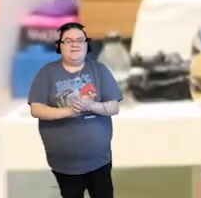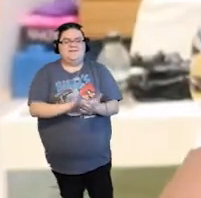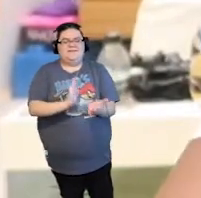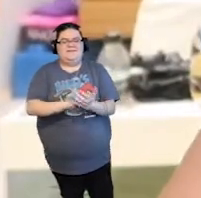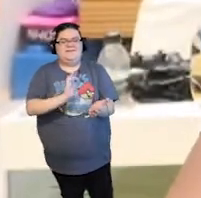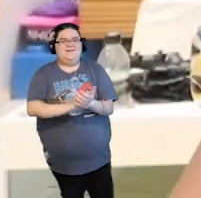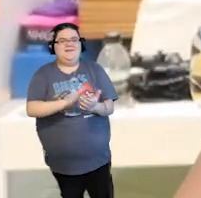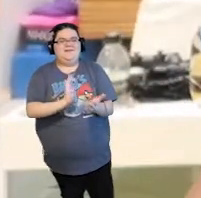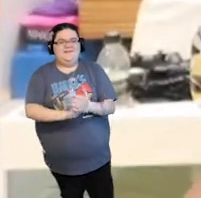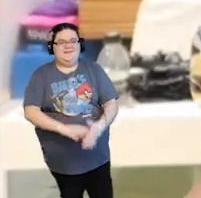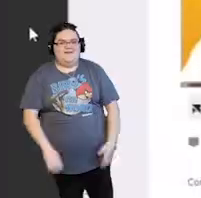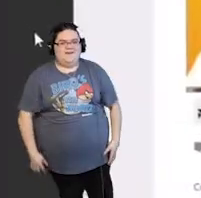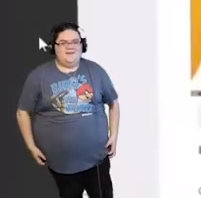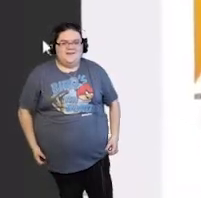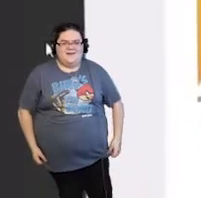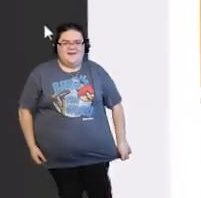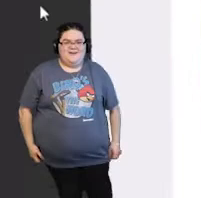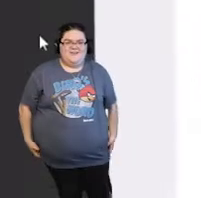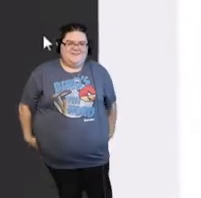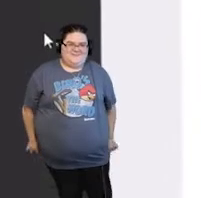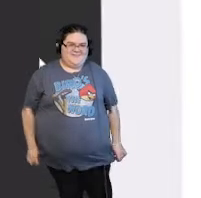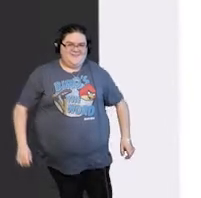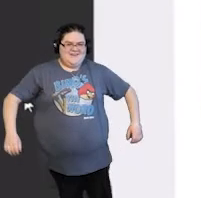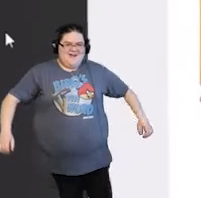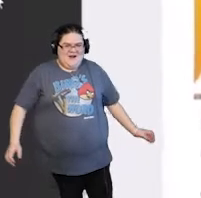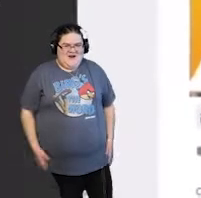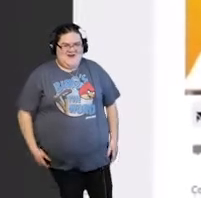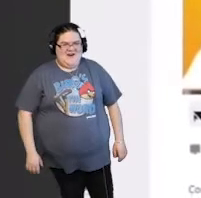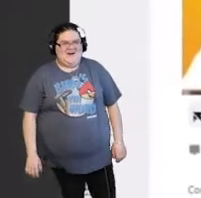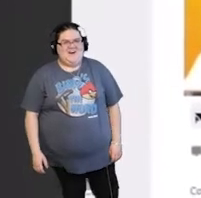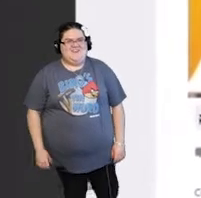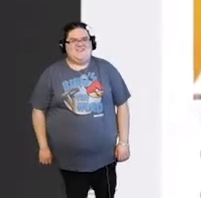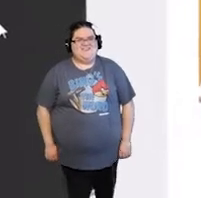I think it is a Hercules equivalent. You deserve that. That's fucking sick. Hell yeah.